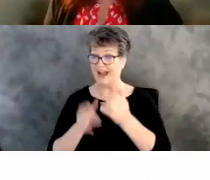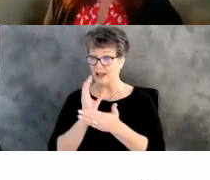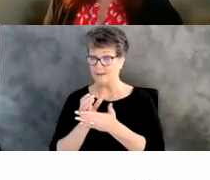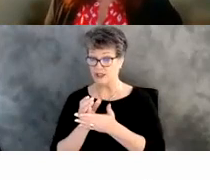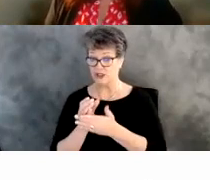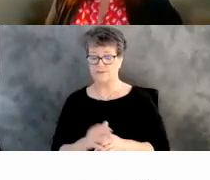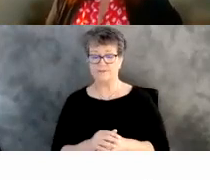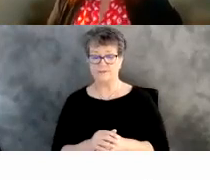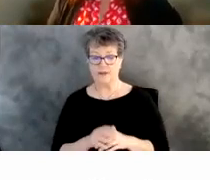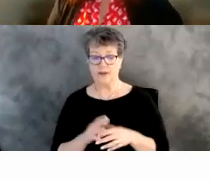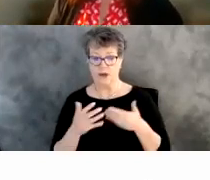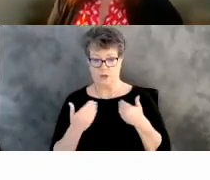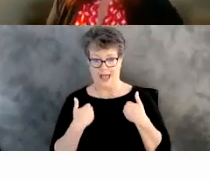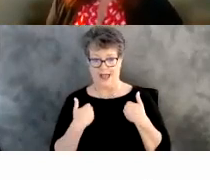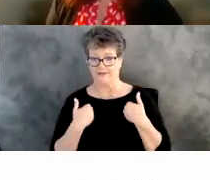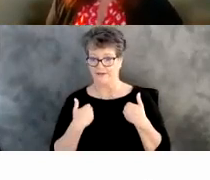have